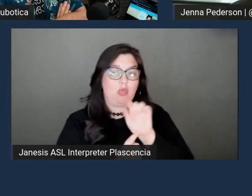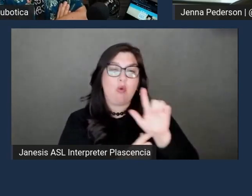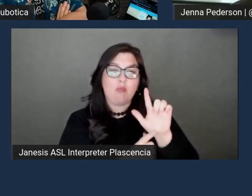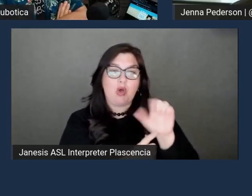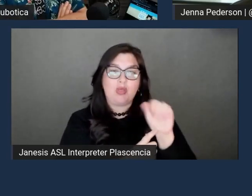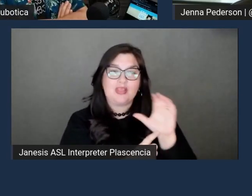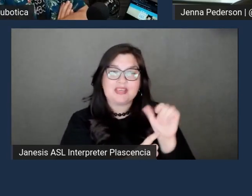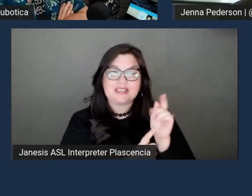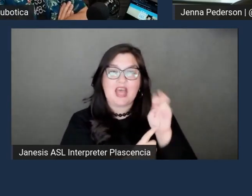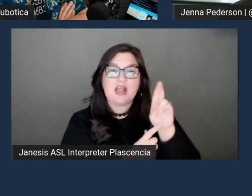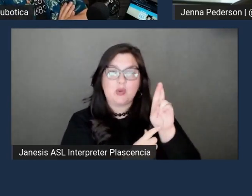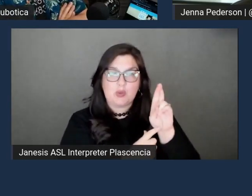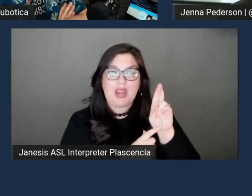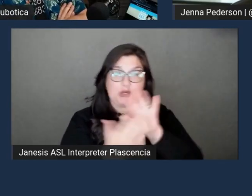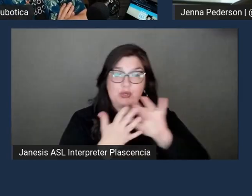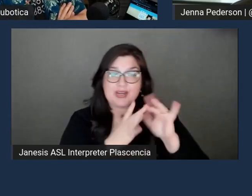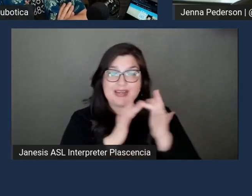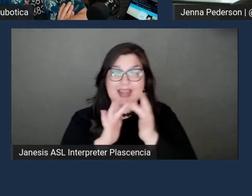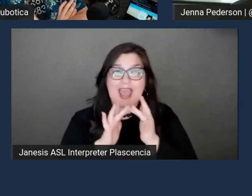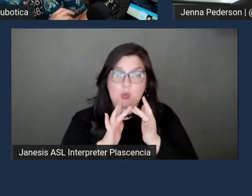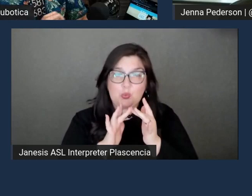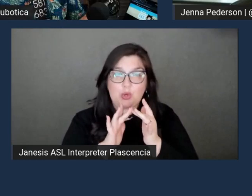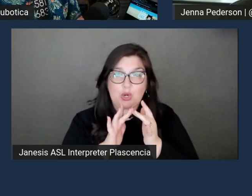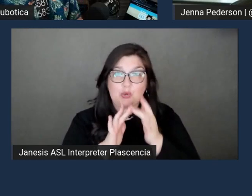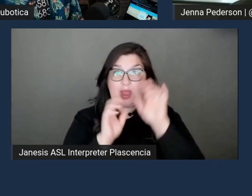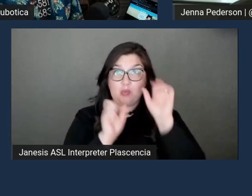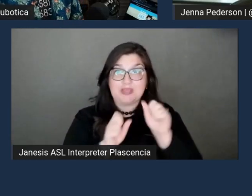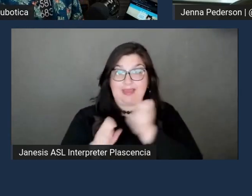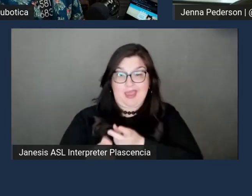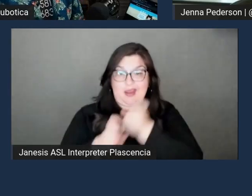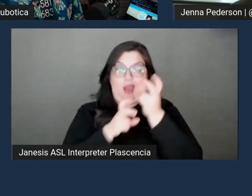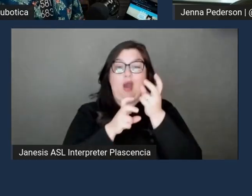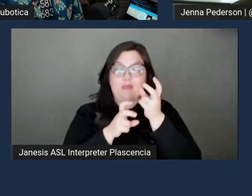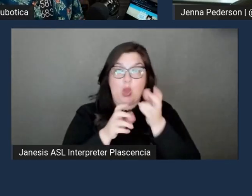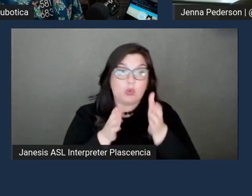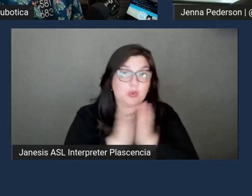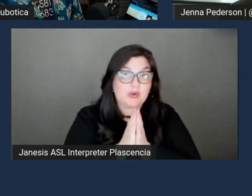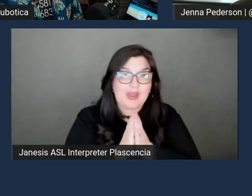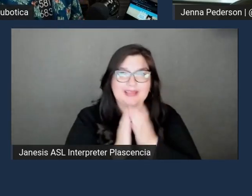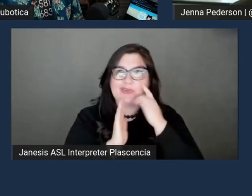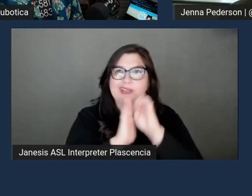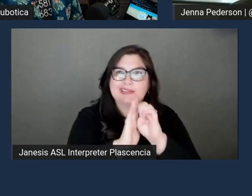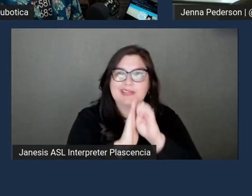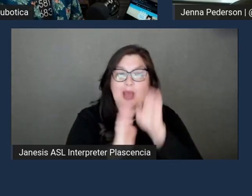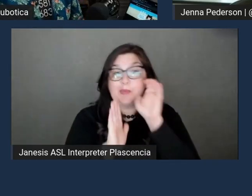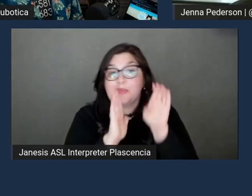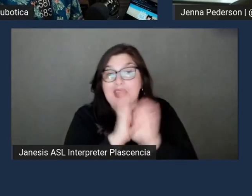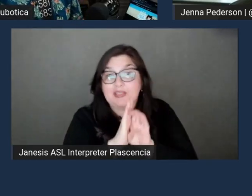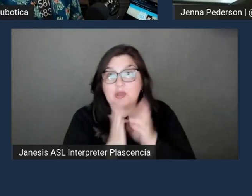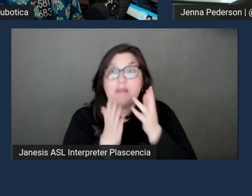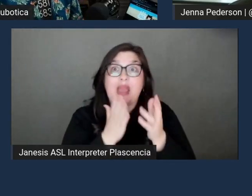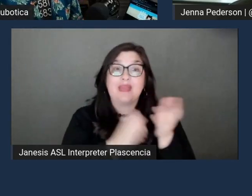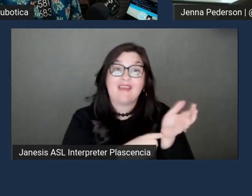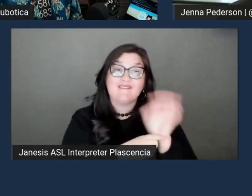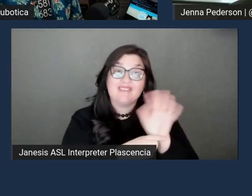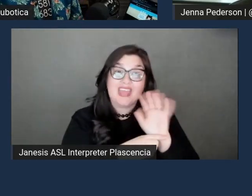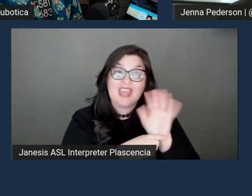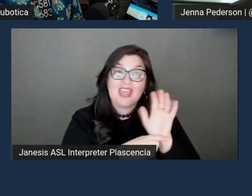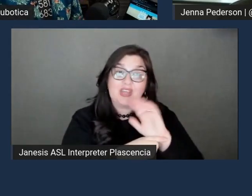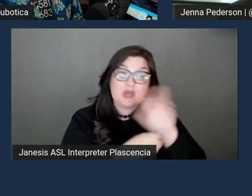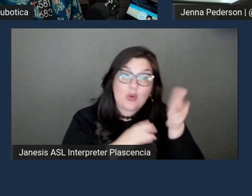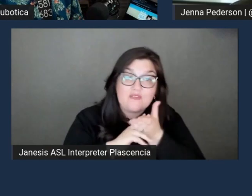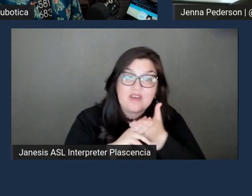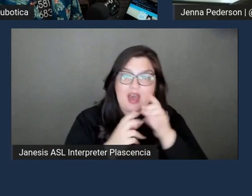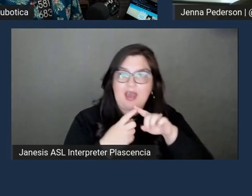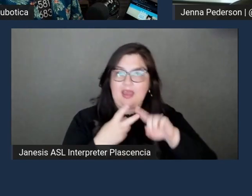edge locations where we can take, let's say, an upload request for a photo, or let's say it's a large video file, or a large chip design,